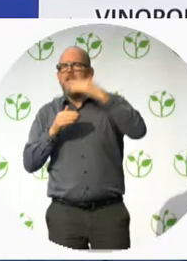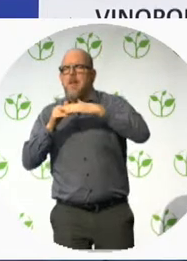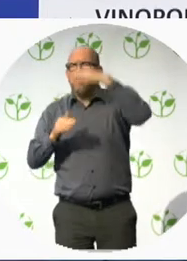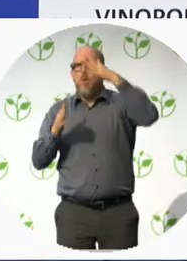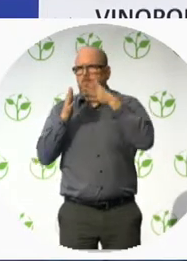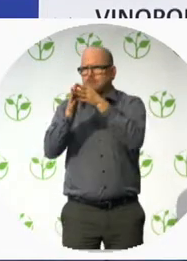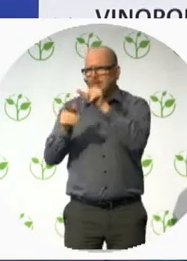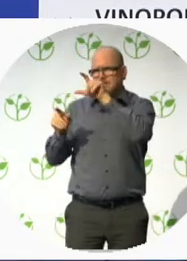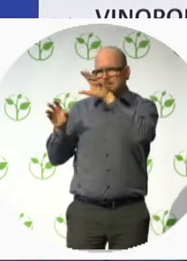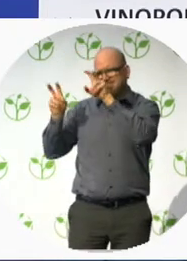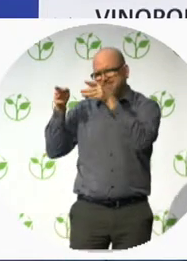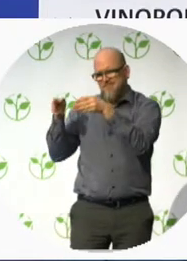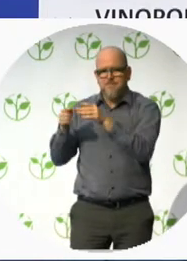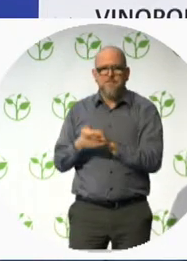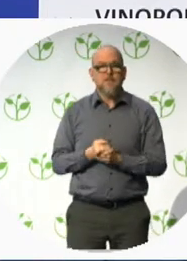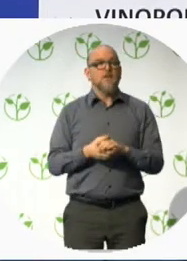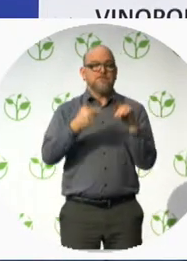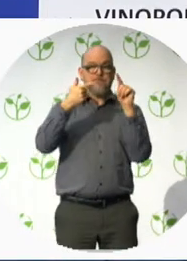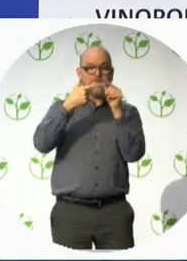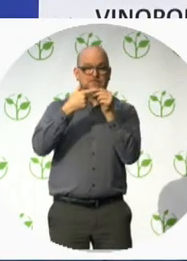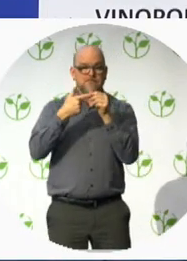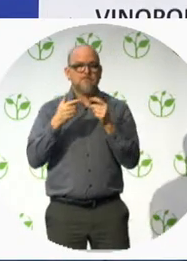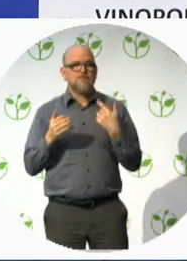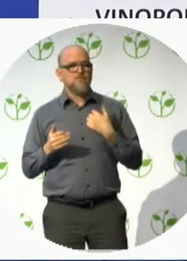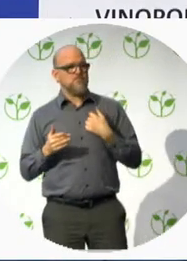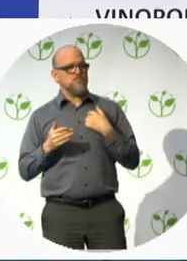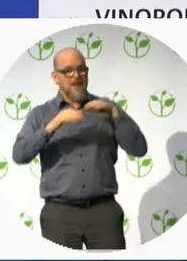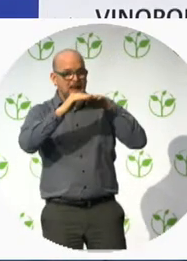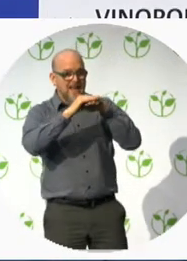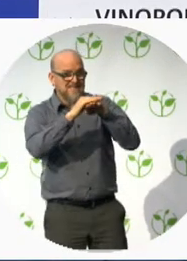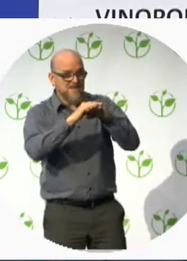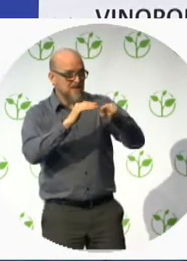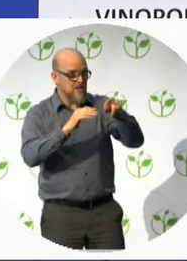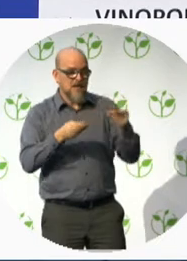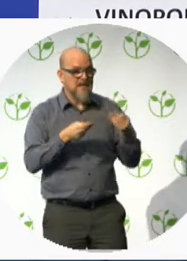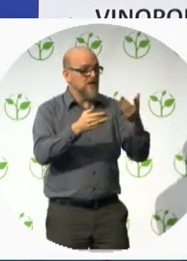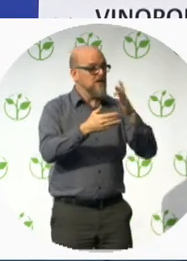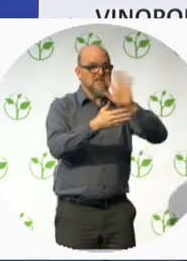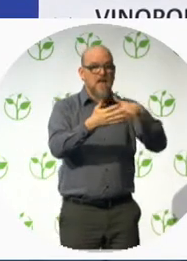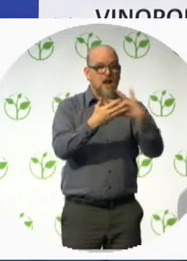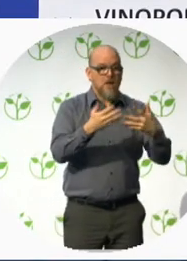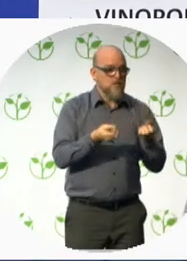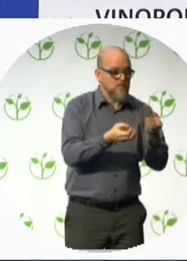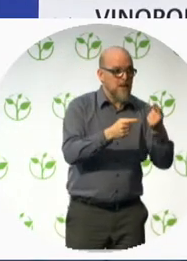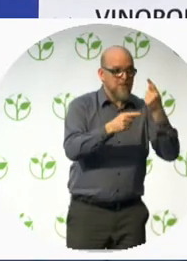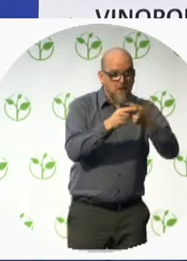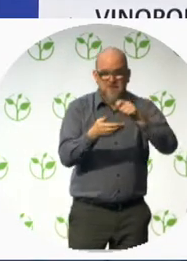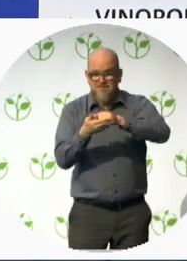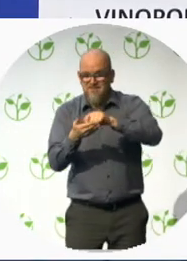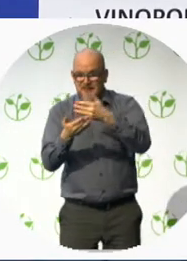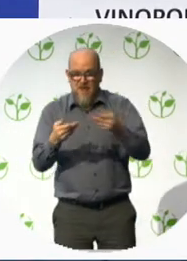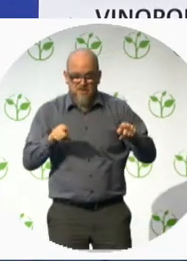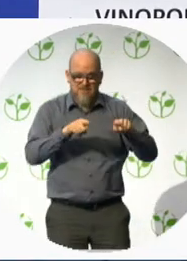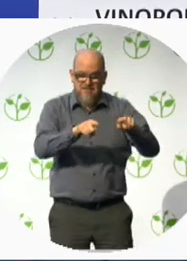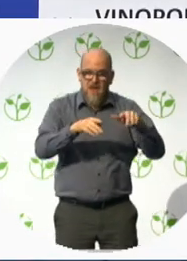early grade reading and sign language assessment. USAID has been developing an early grade reading assessment, and this is the